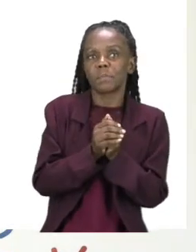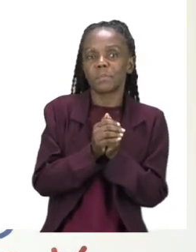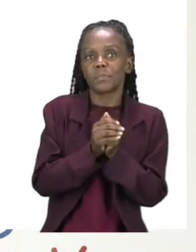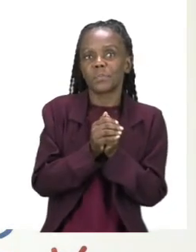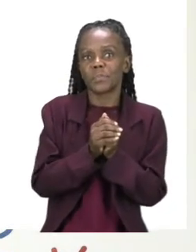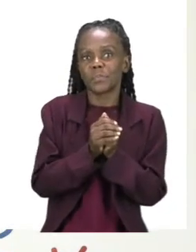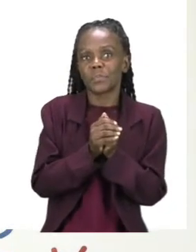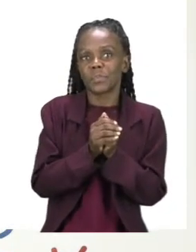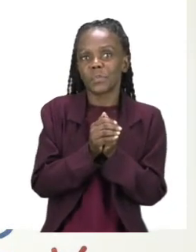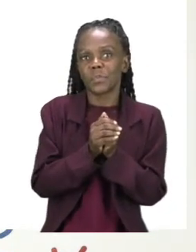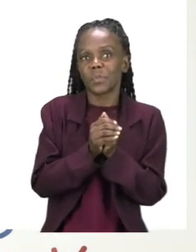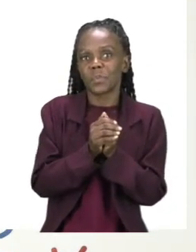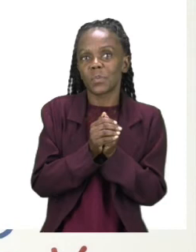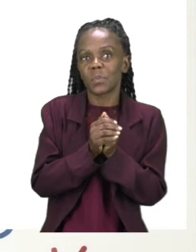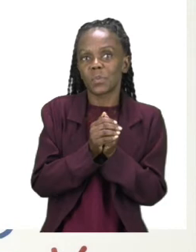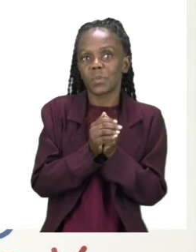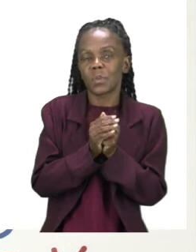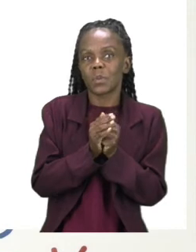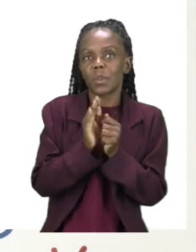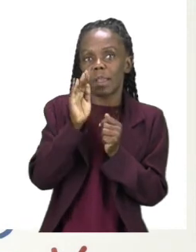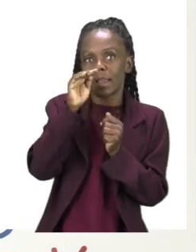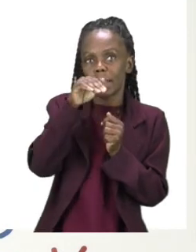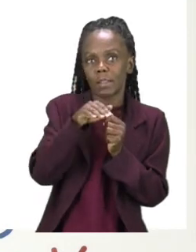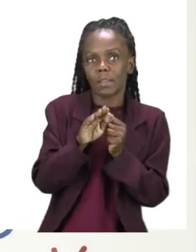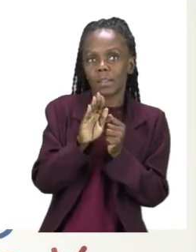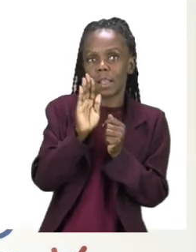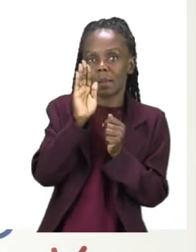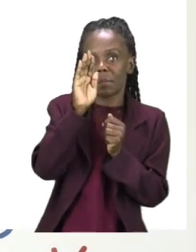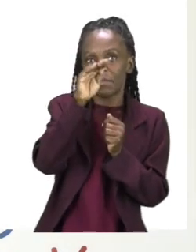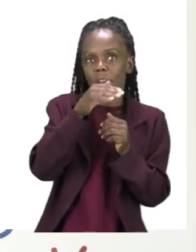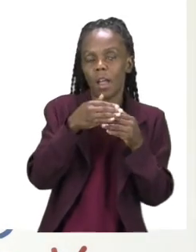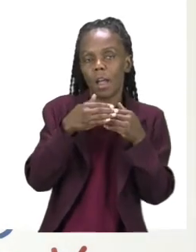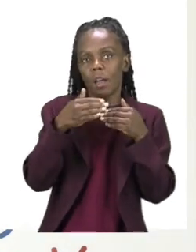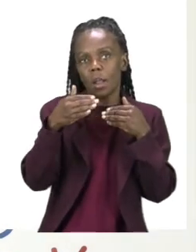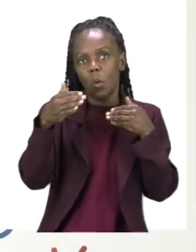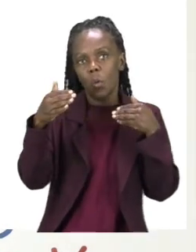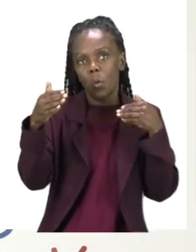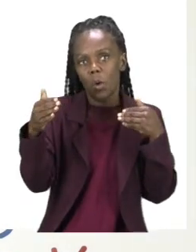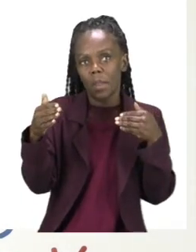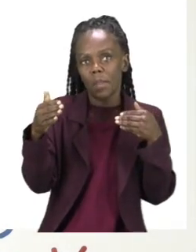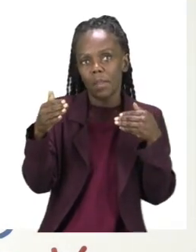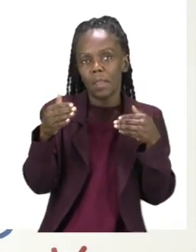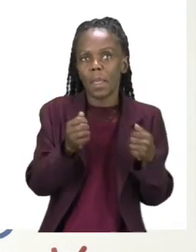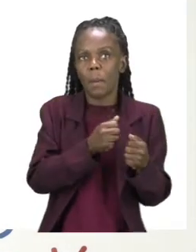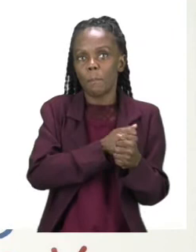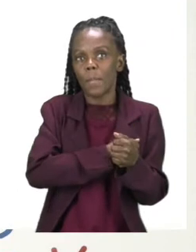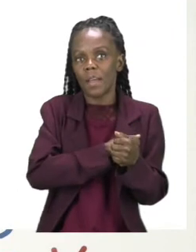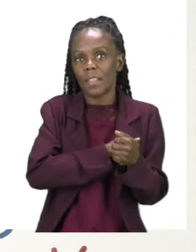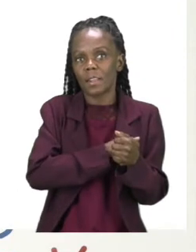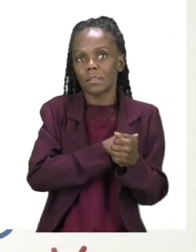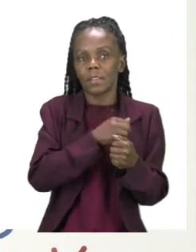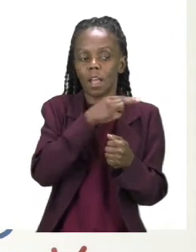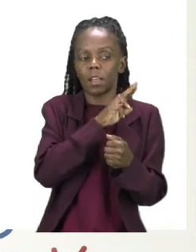one day over the hill and far away.